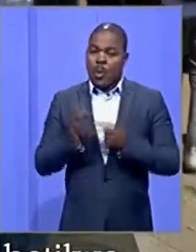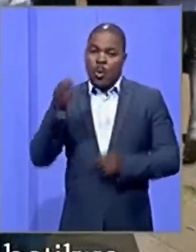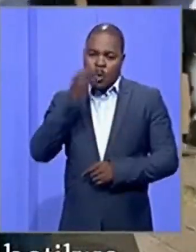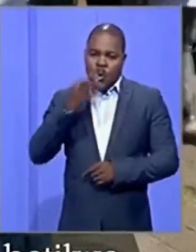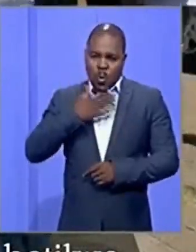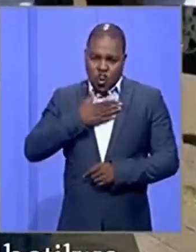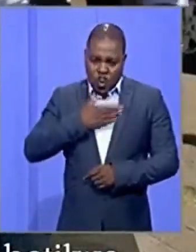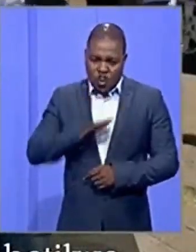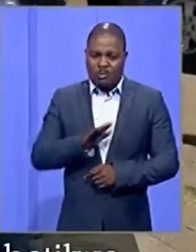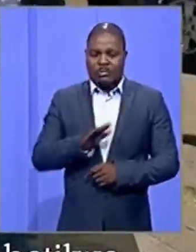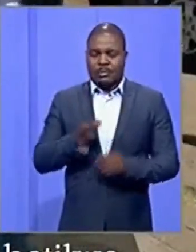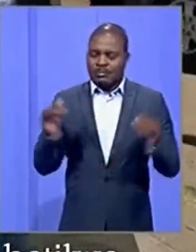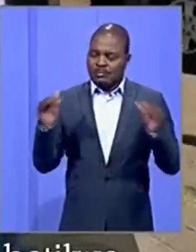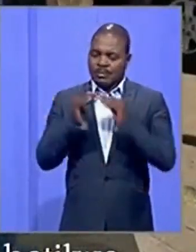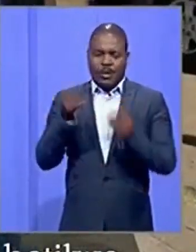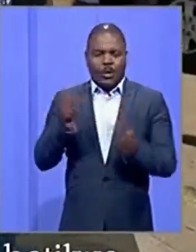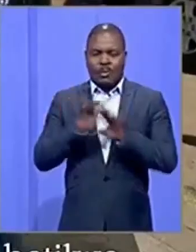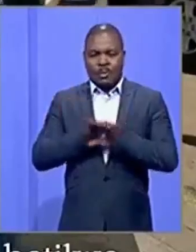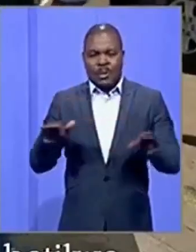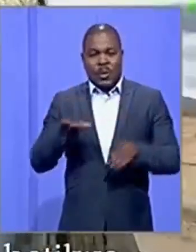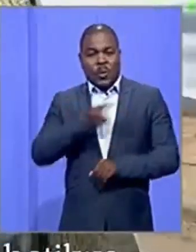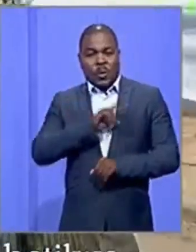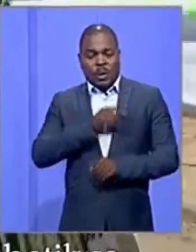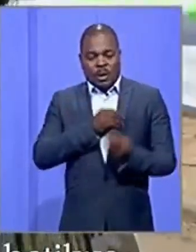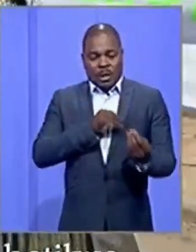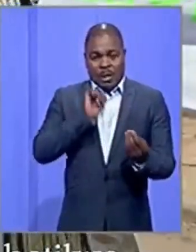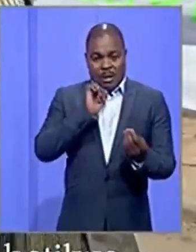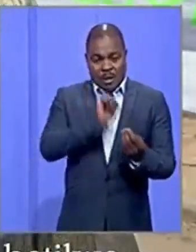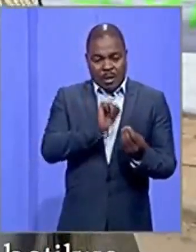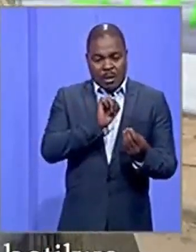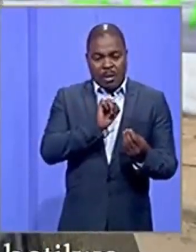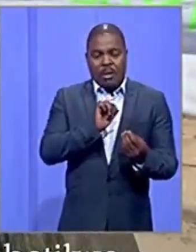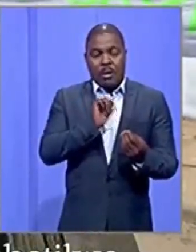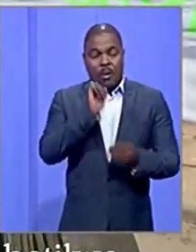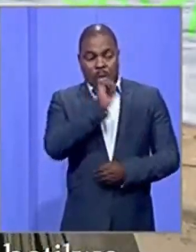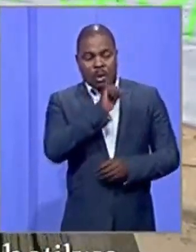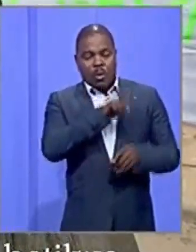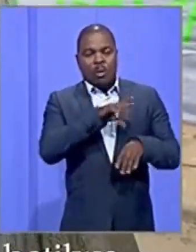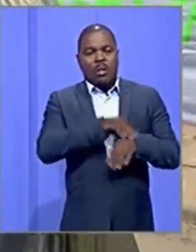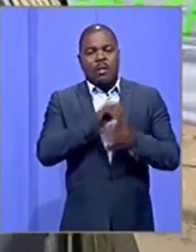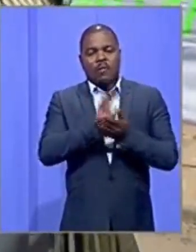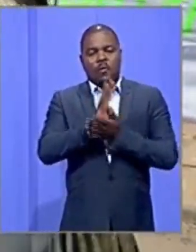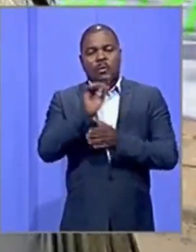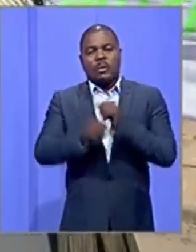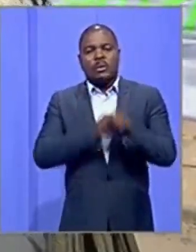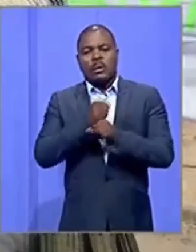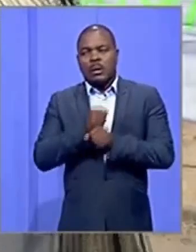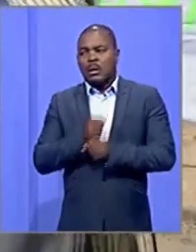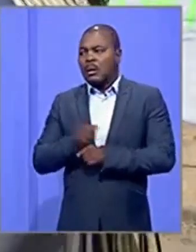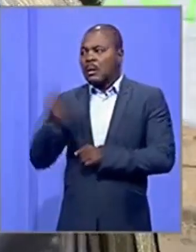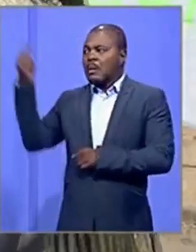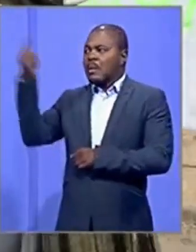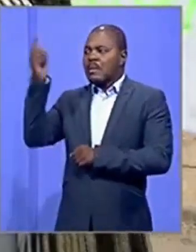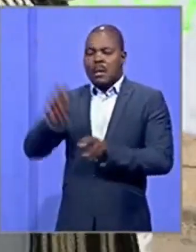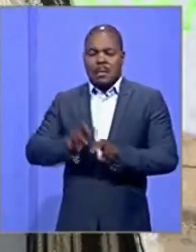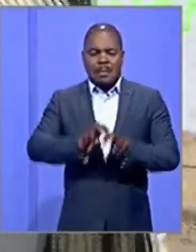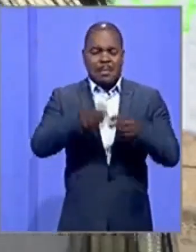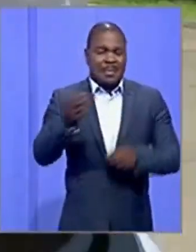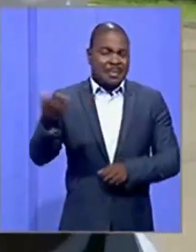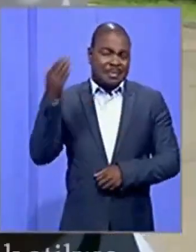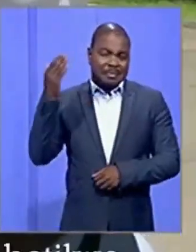e phethahatswe. O tlaleha ha moradi wa hae a ne a ena le dilemo tse 14 nakong ya peto ke mosuwehlooho